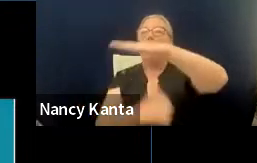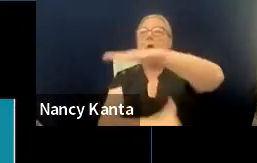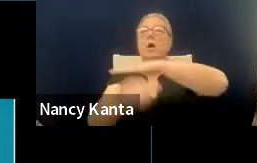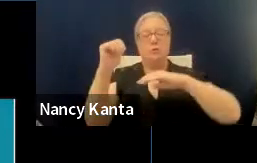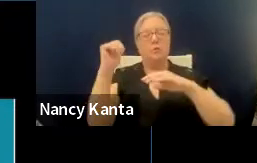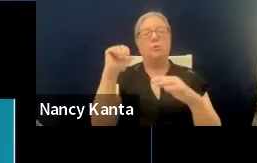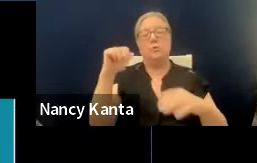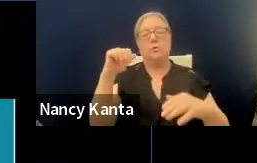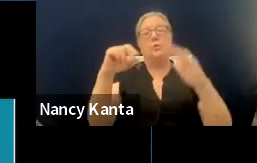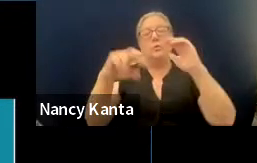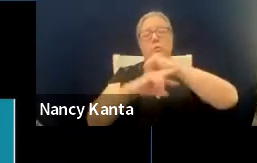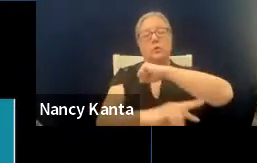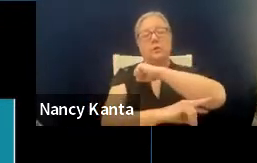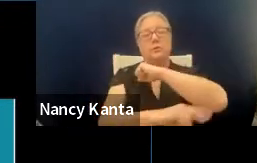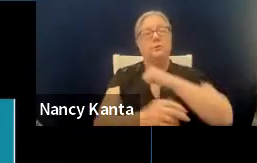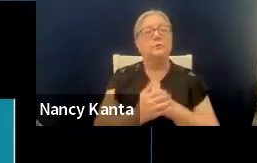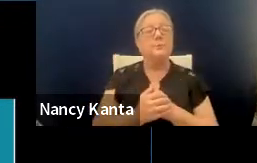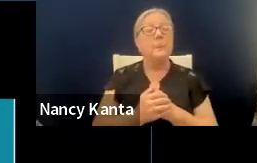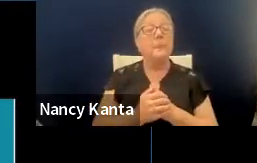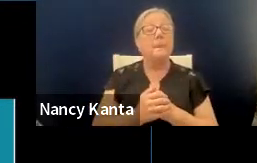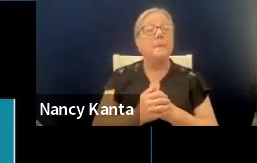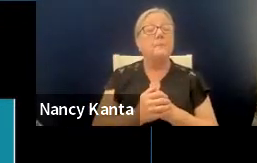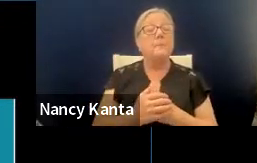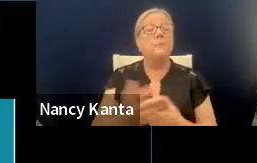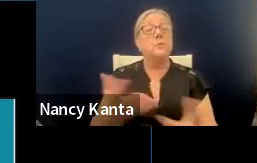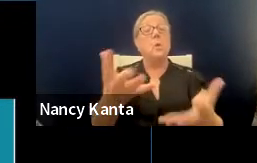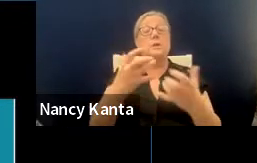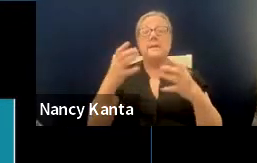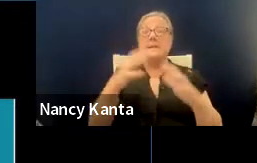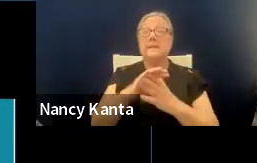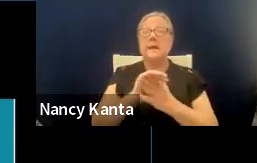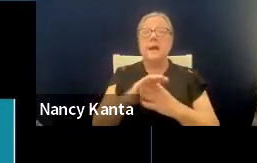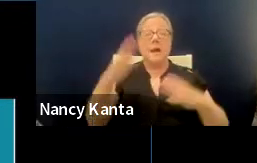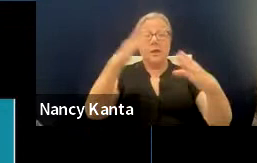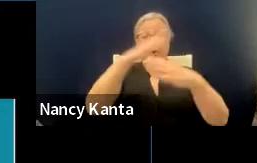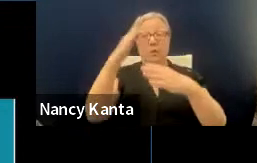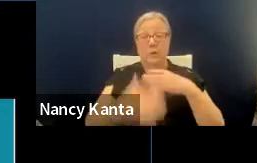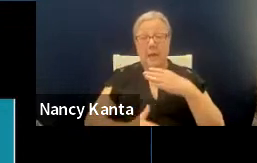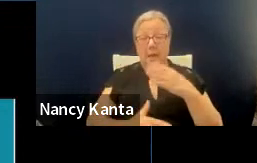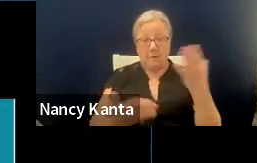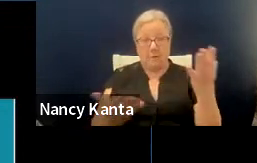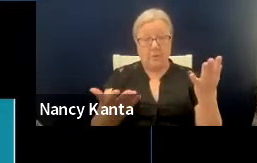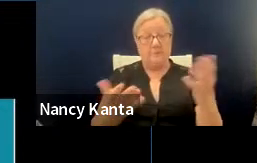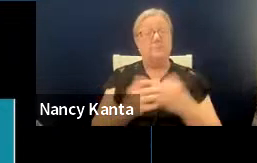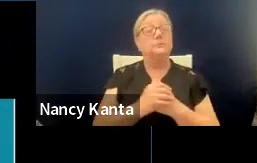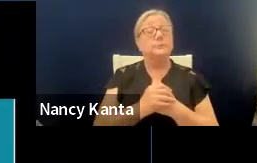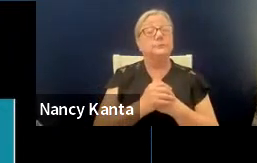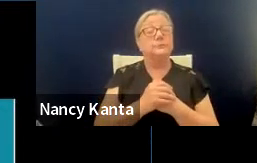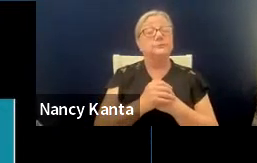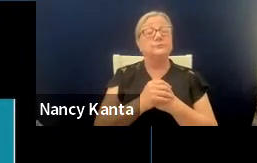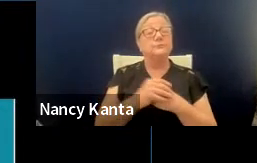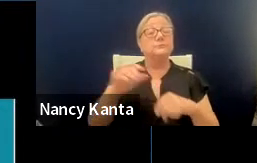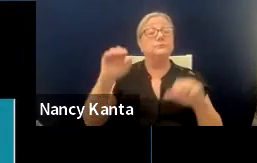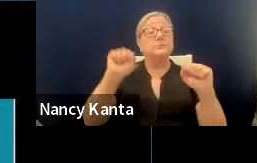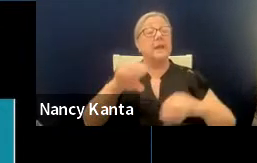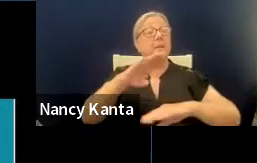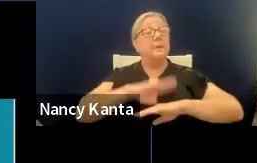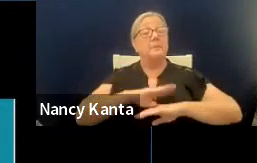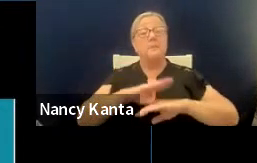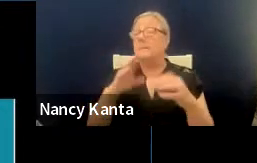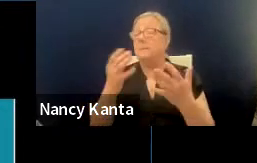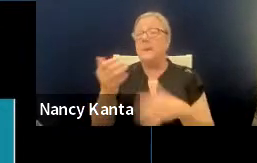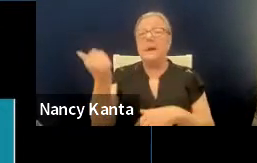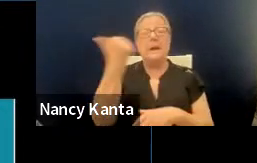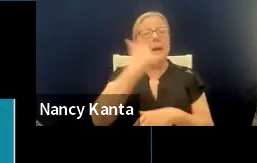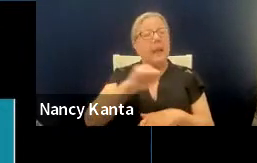So looking at the desired outcomes, we've got quite a number of them, and some of them will be met by any and all of the design options that are